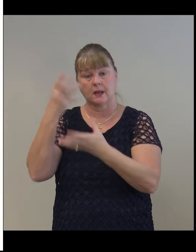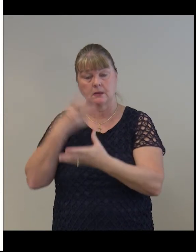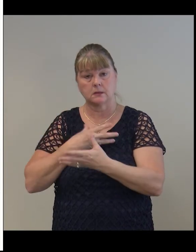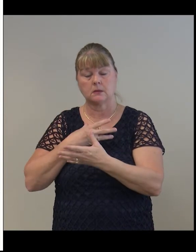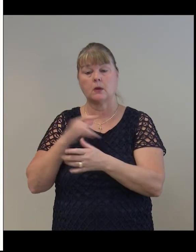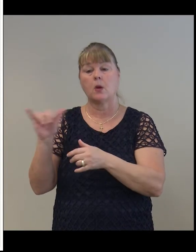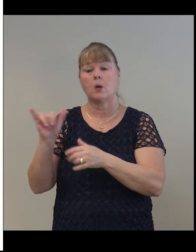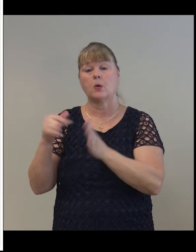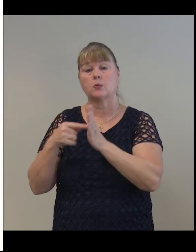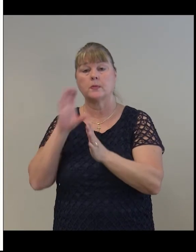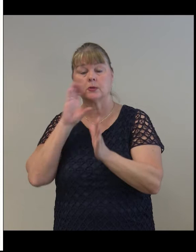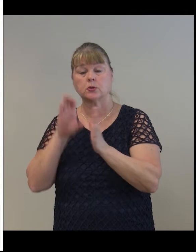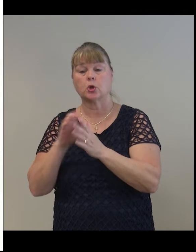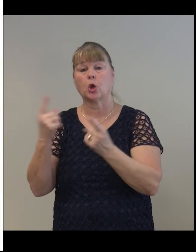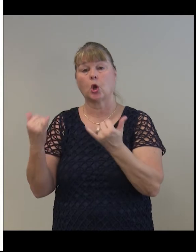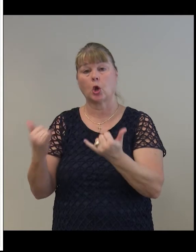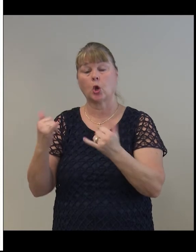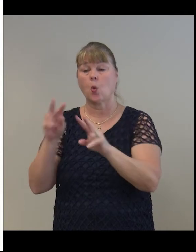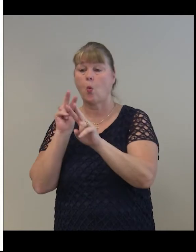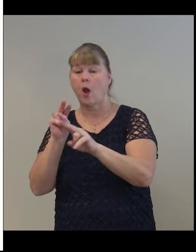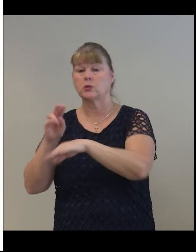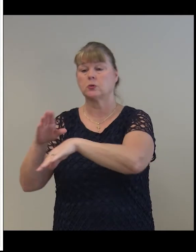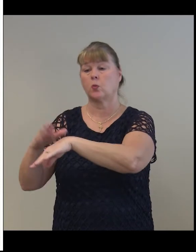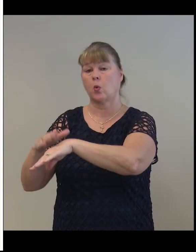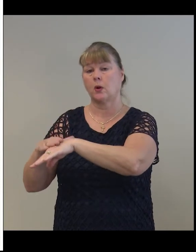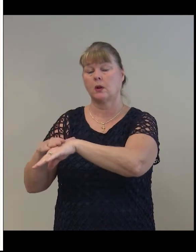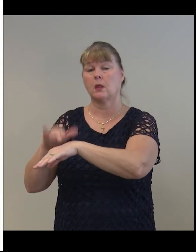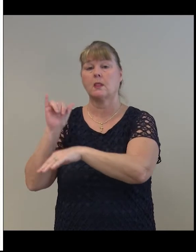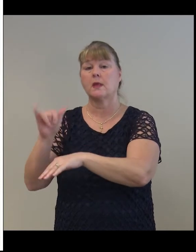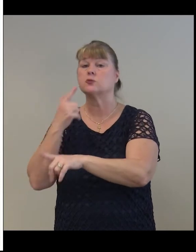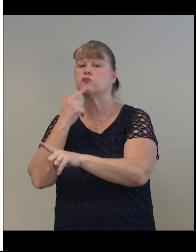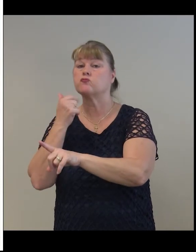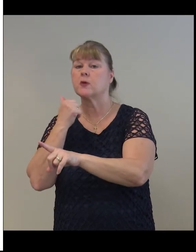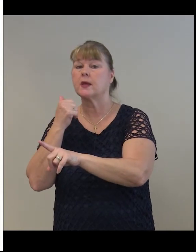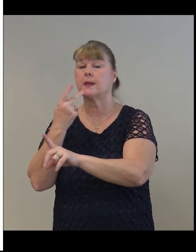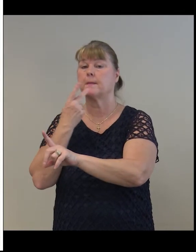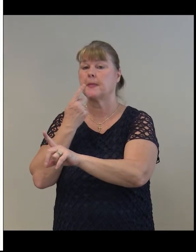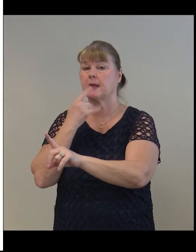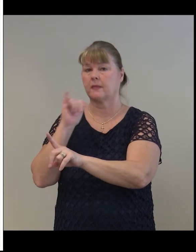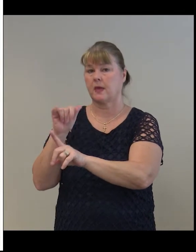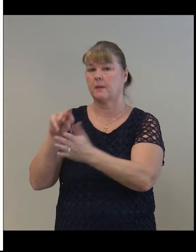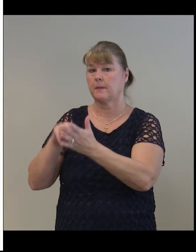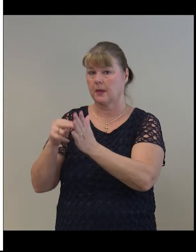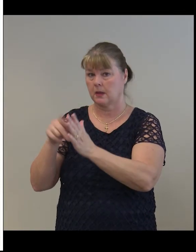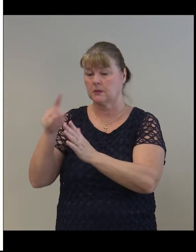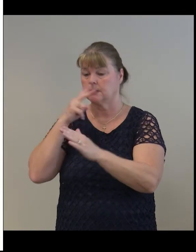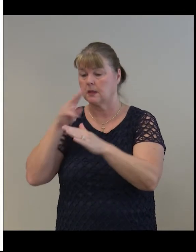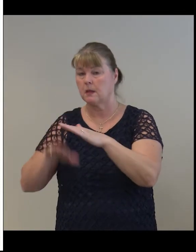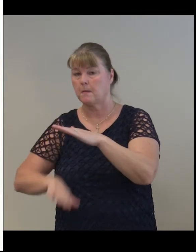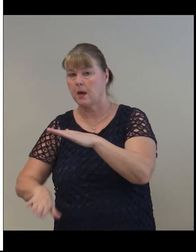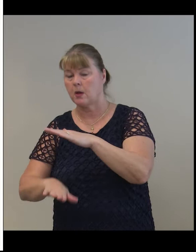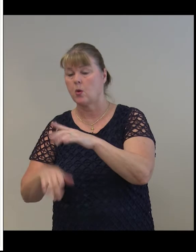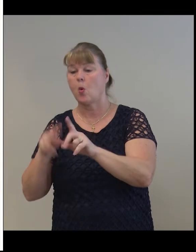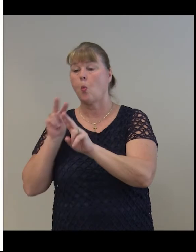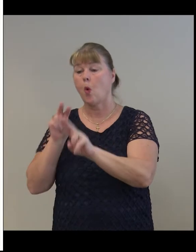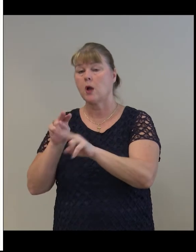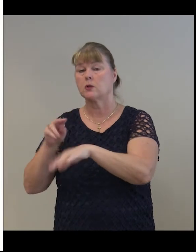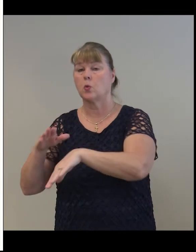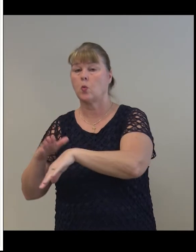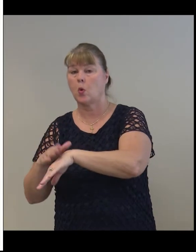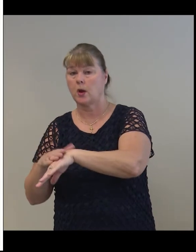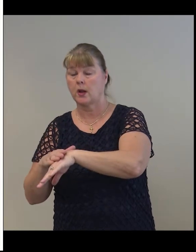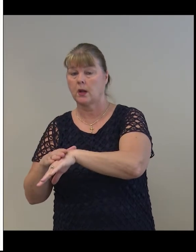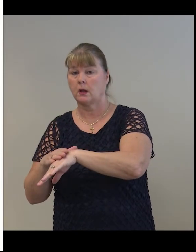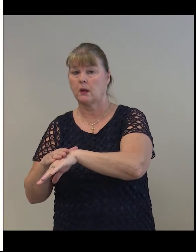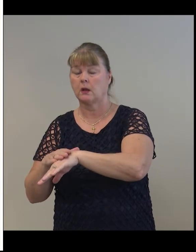This graphic will also show you current watches and warnings. That's what the red and the pink are. So you can see at the bottom, it says watches